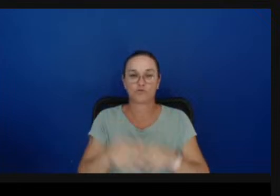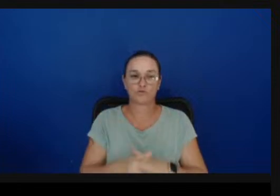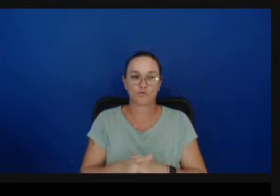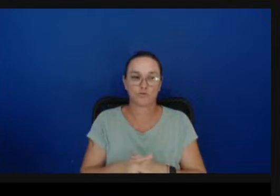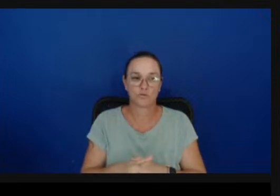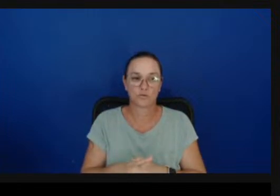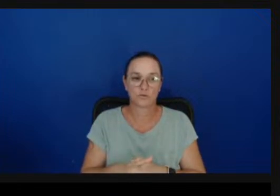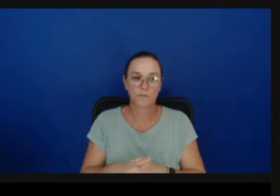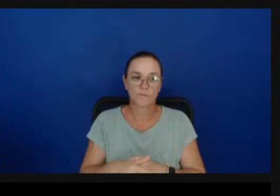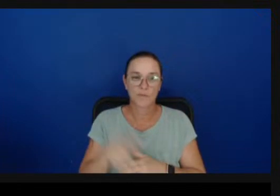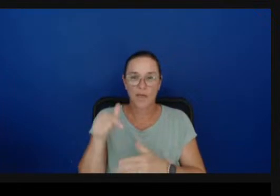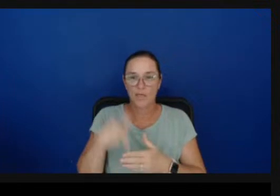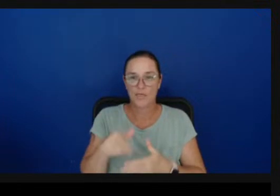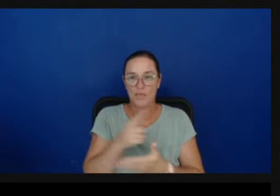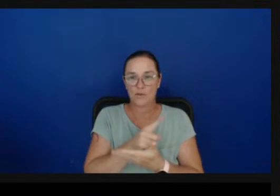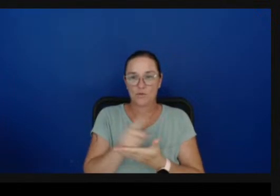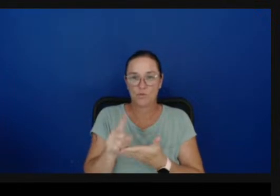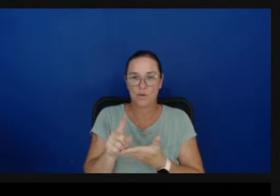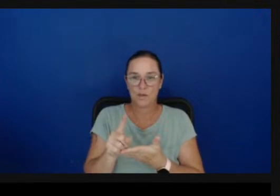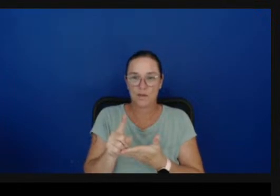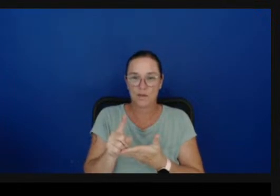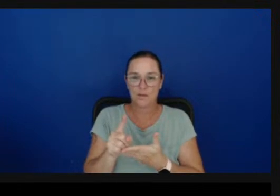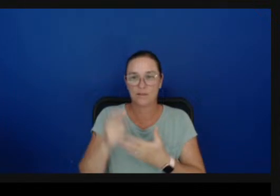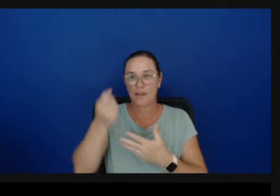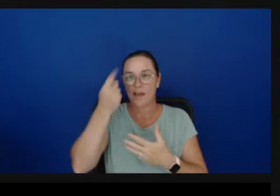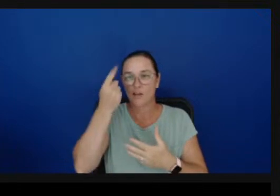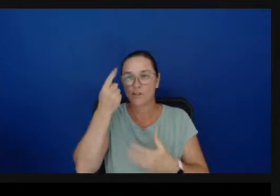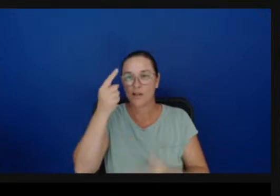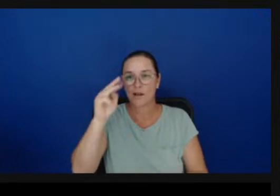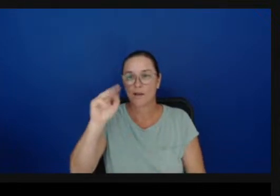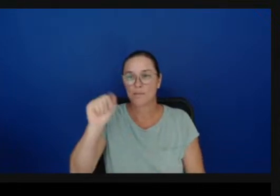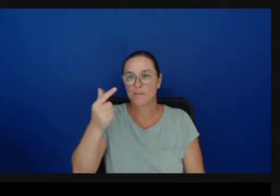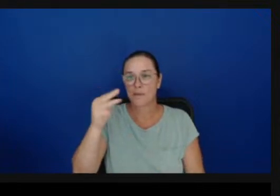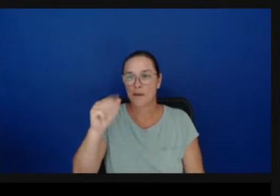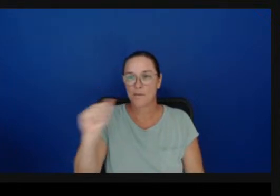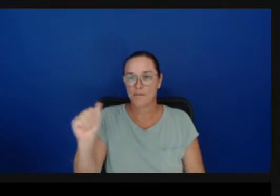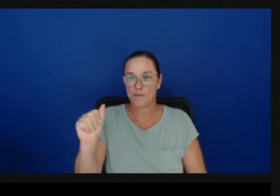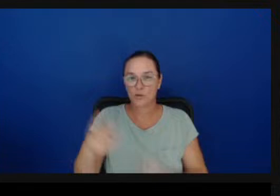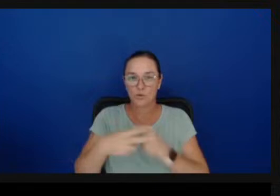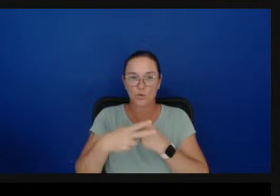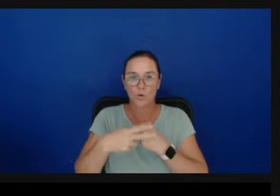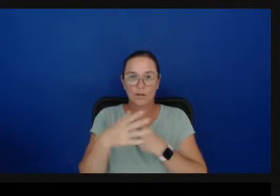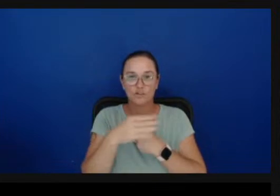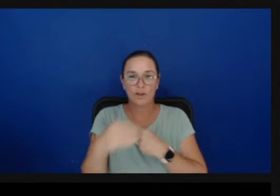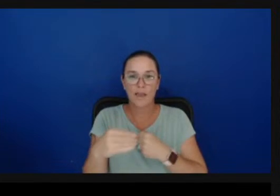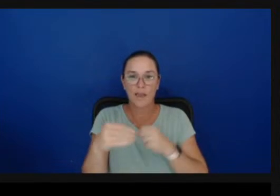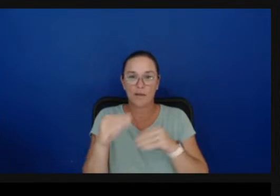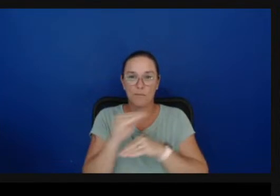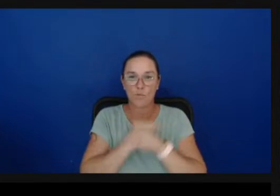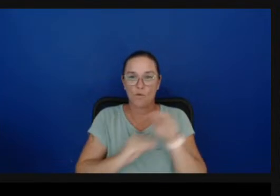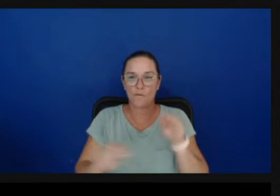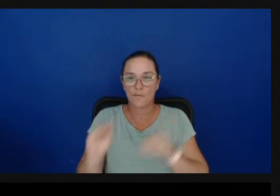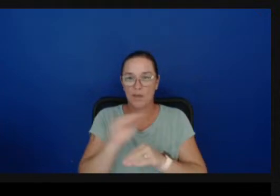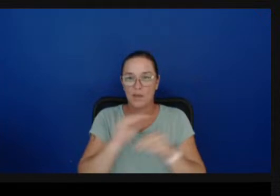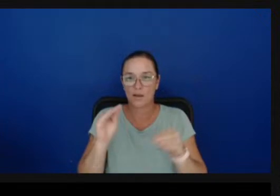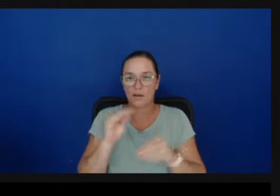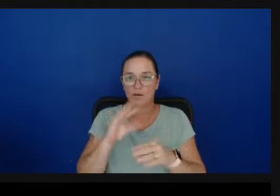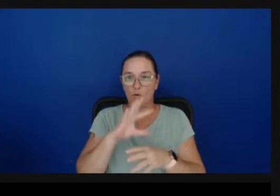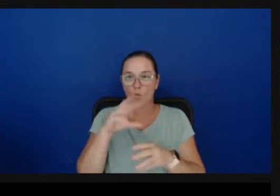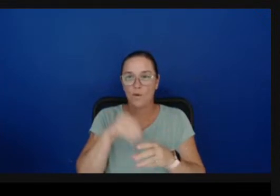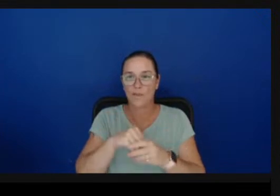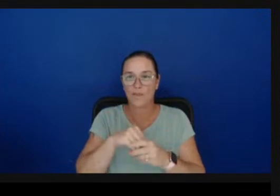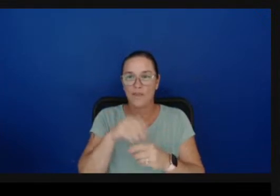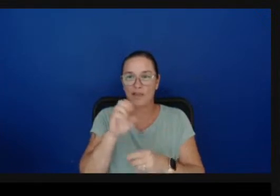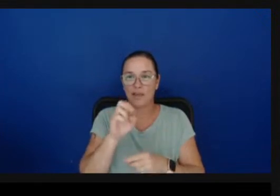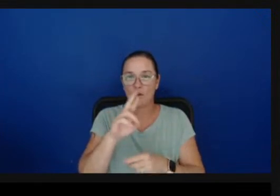which this week is understanding magma storage and migration in the East Rift.